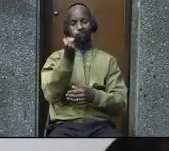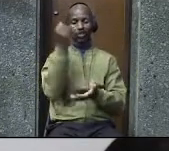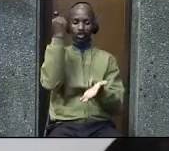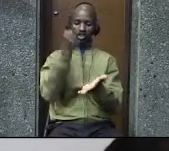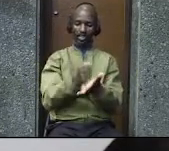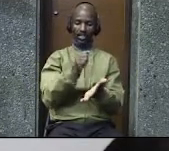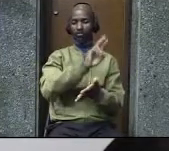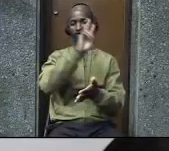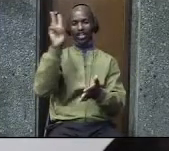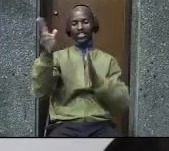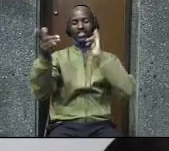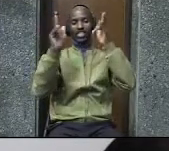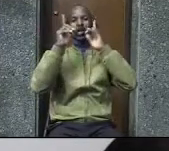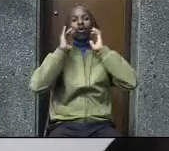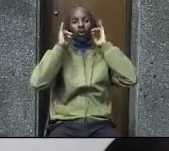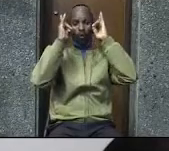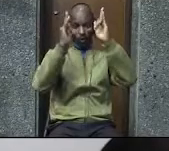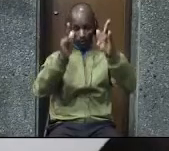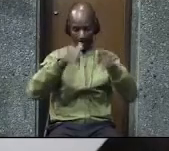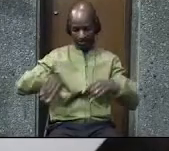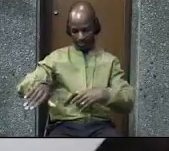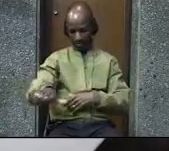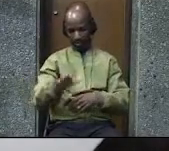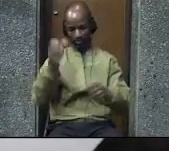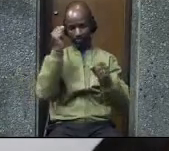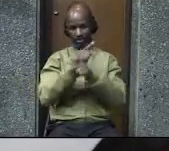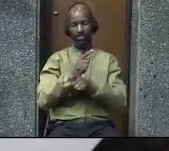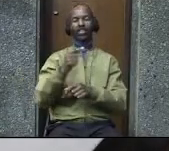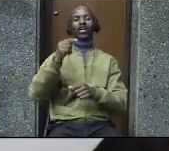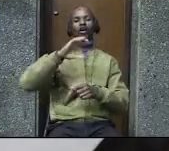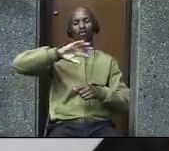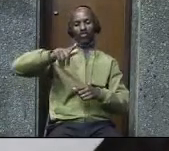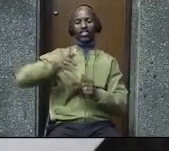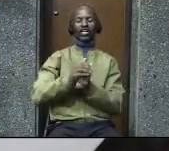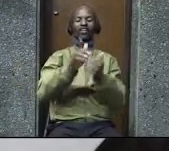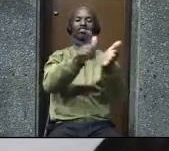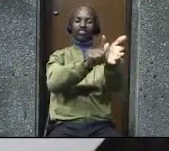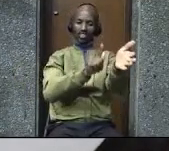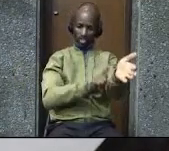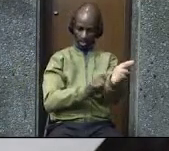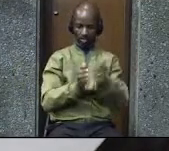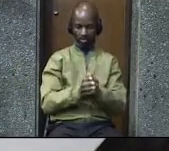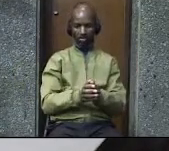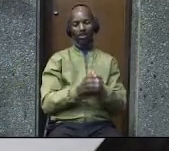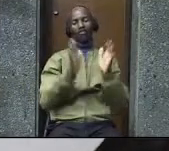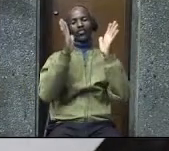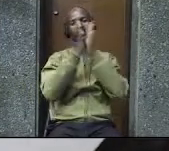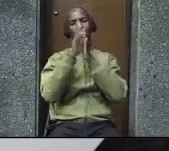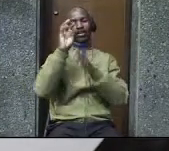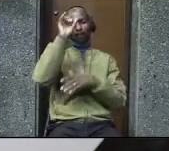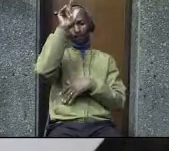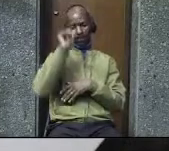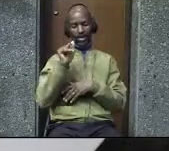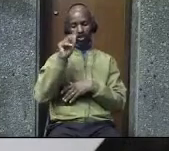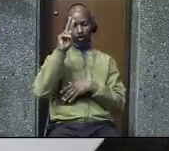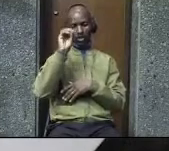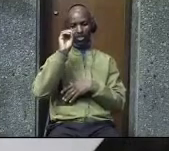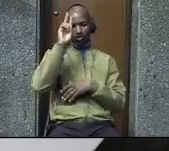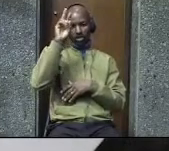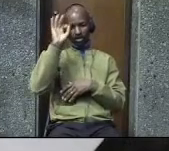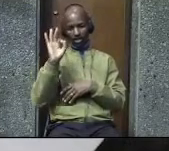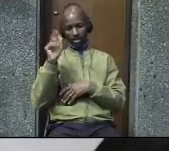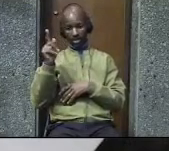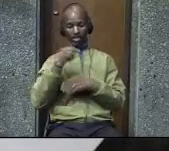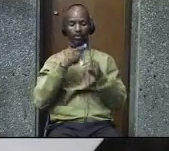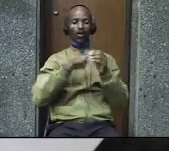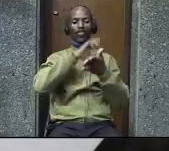declare Vereeniging City Hall as the precinct of Gauteng Provincial Legislature for the 10th May 2023. This is in